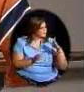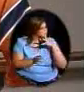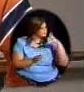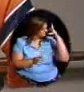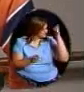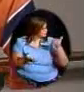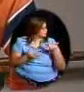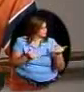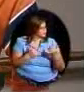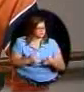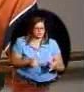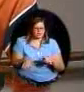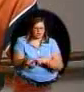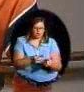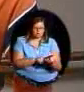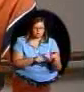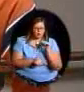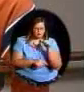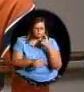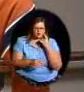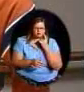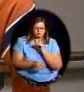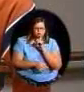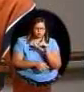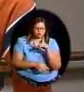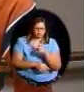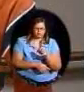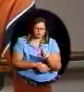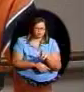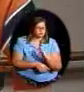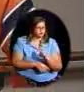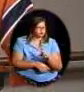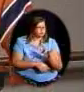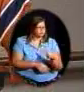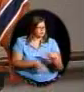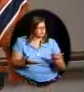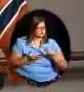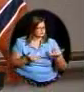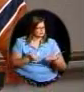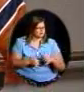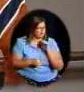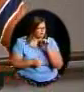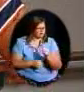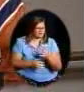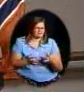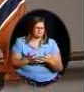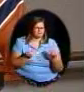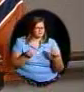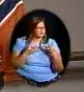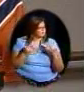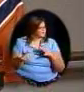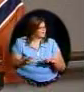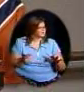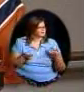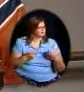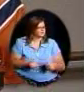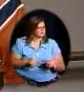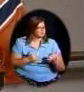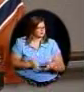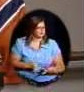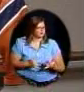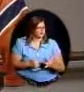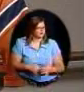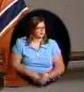come tonight. Also, I'm not sure if Dr. Berry was able to make it this evening or not. We've got a lot of activities going, as well as at our